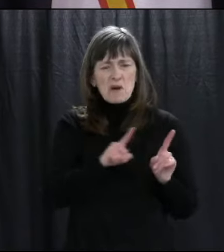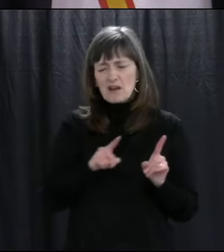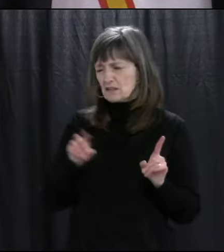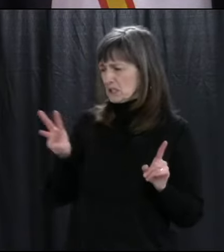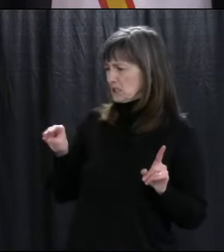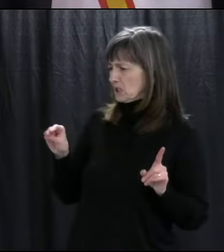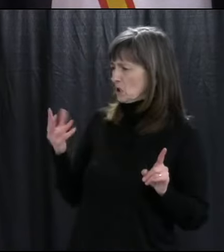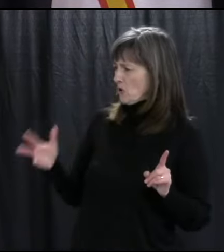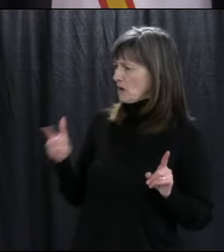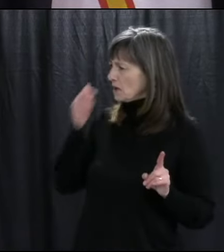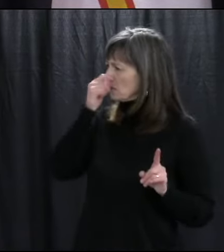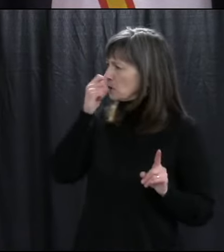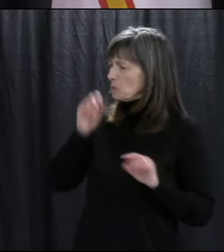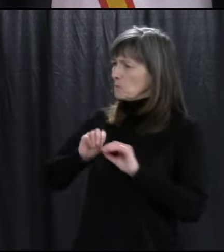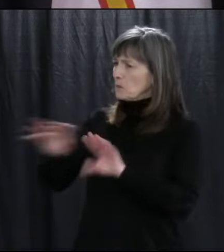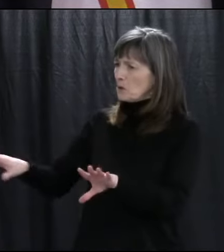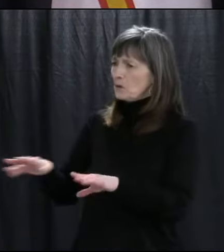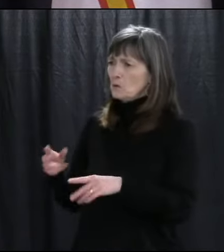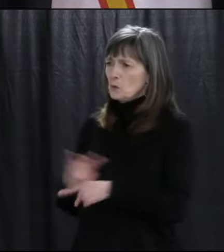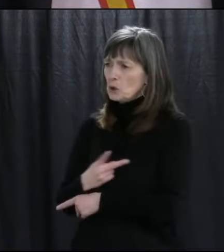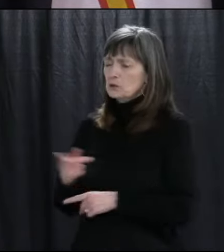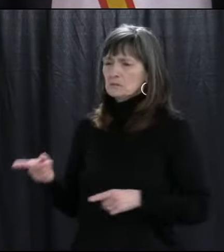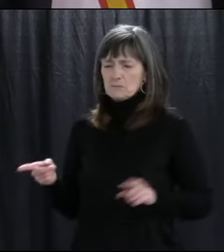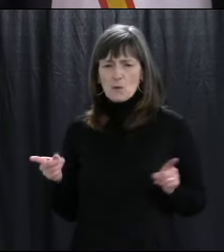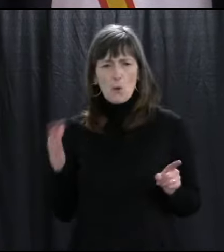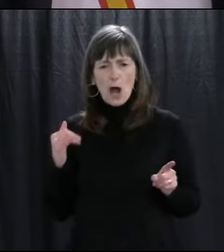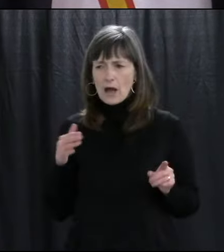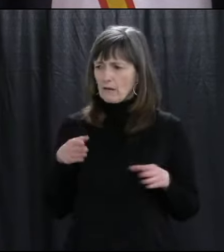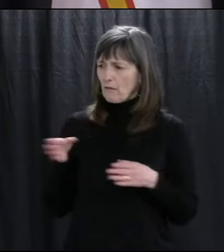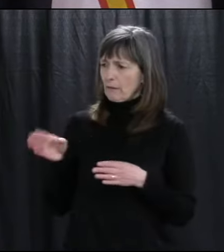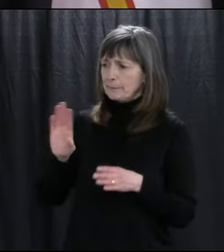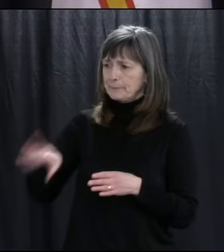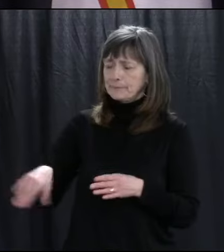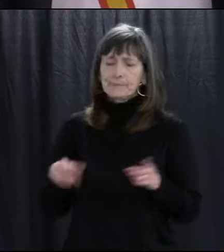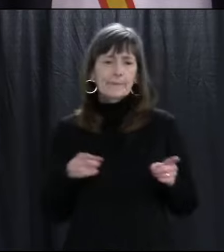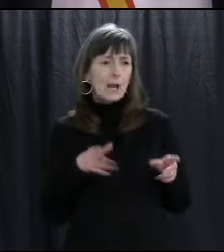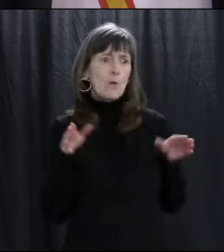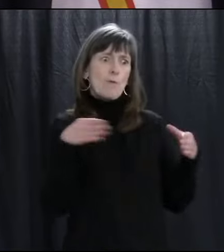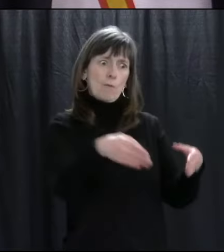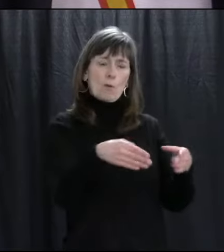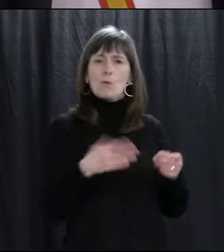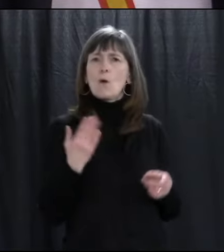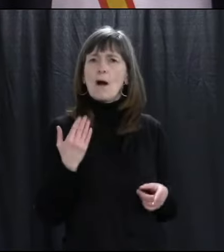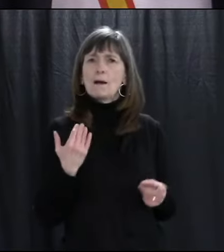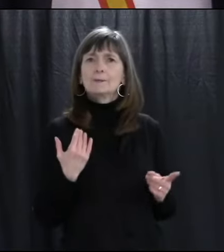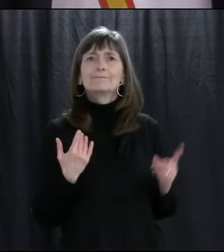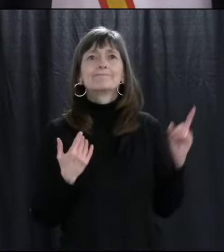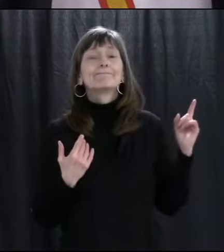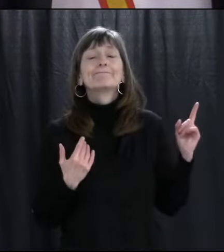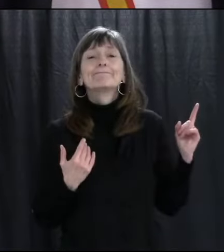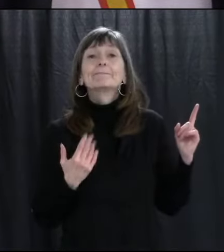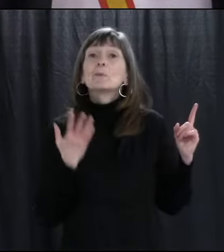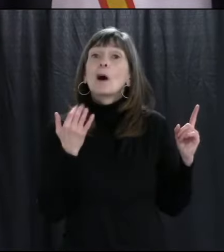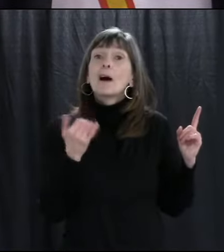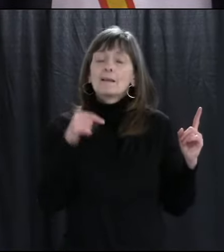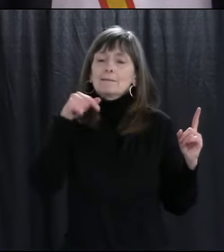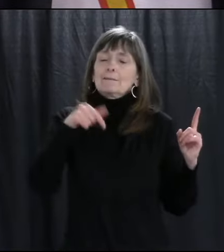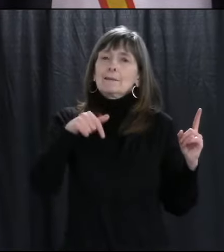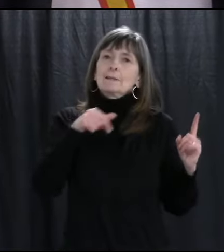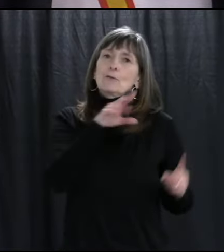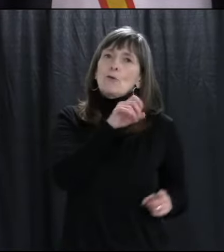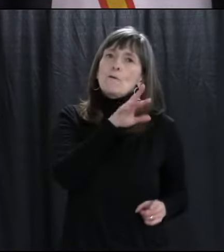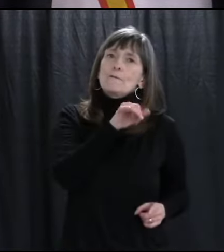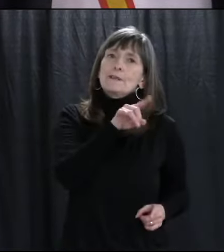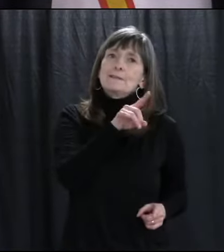province than the seasonal flu has? Right. And that's a good question. This virus is new. None of us are immune to it. There's